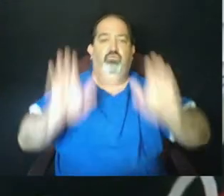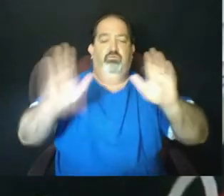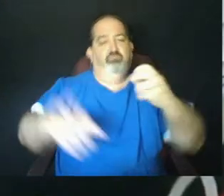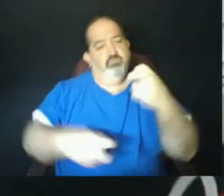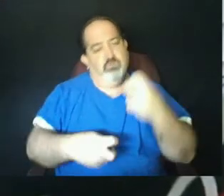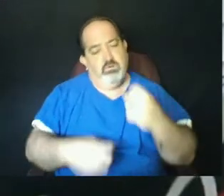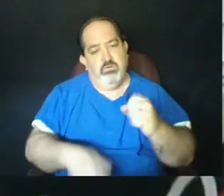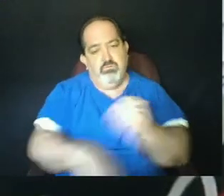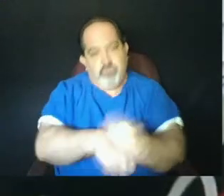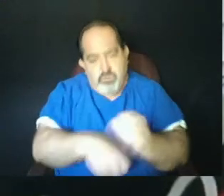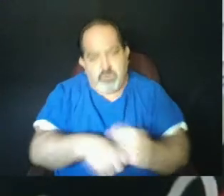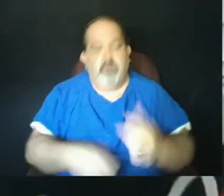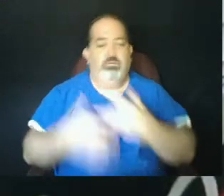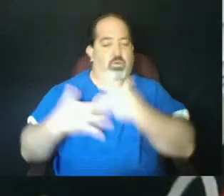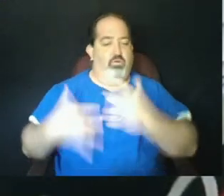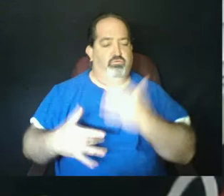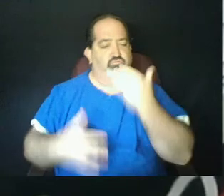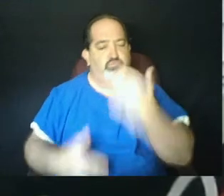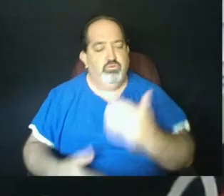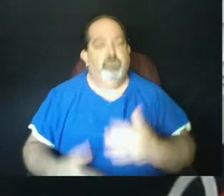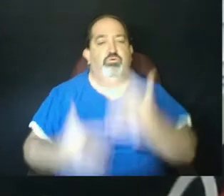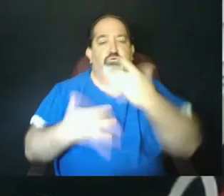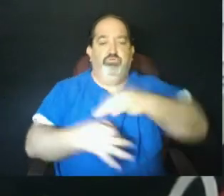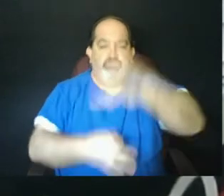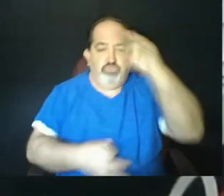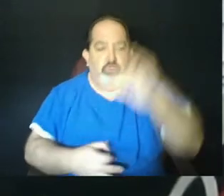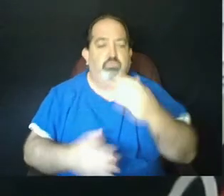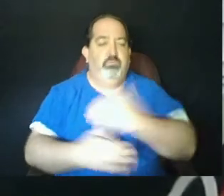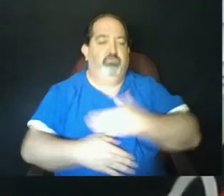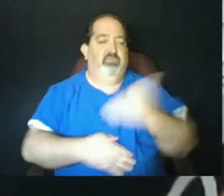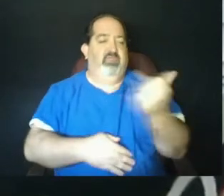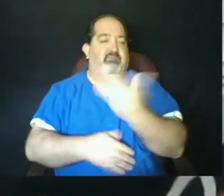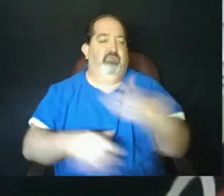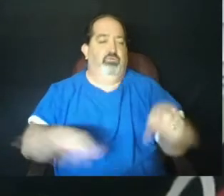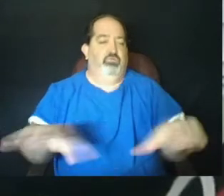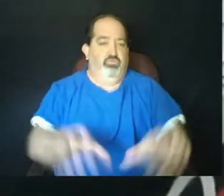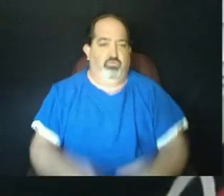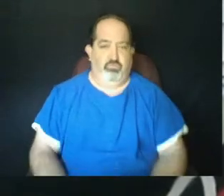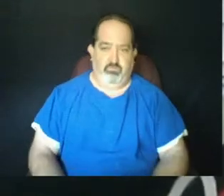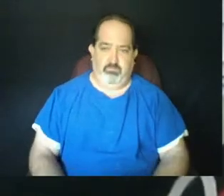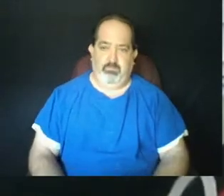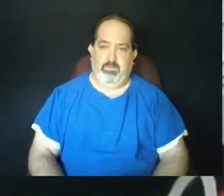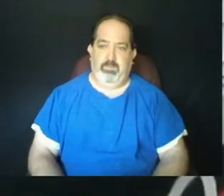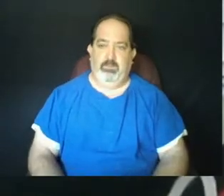heart, great soul. We greatly appreciate everything you do.